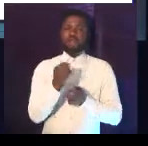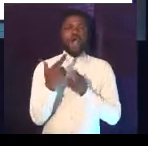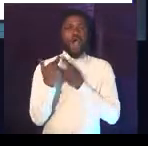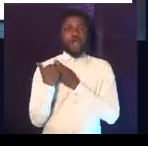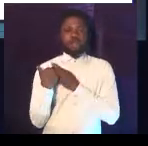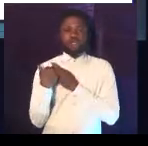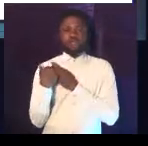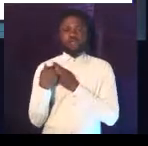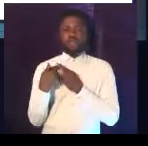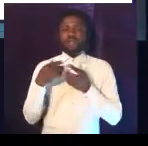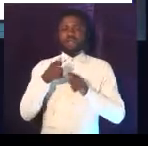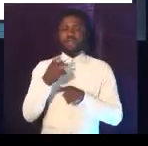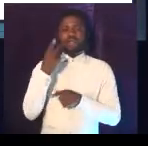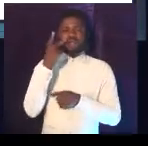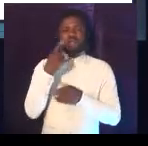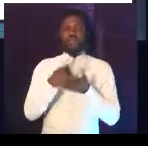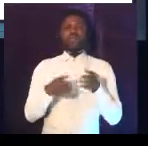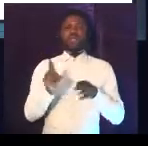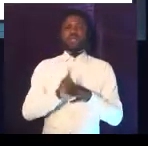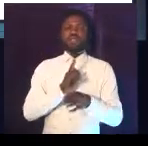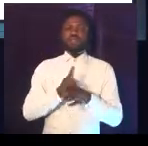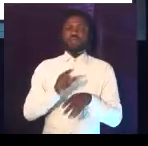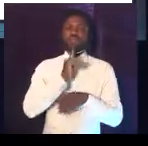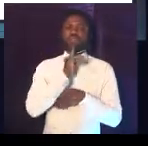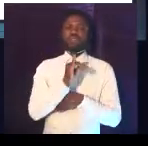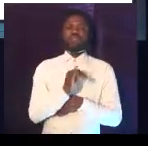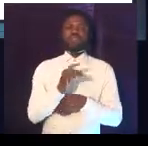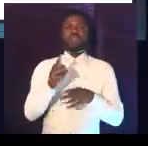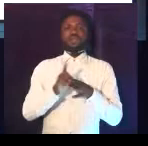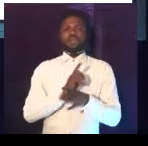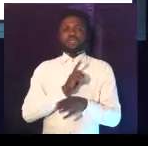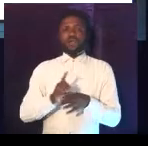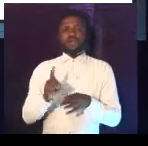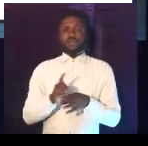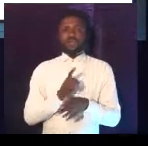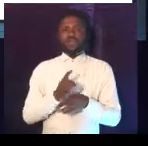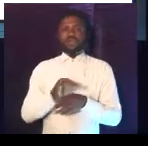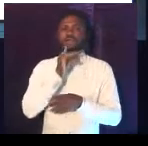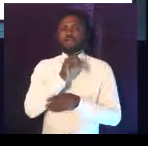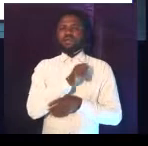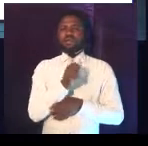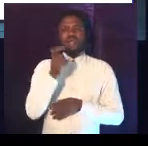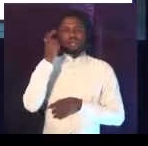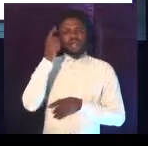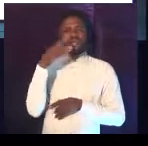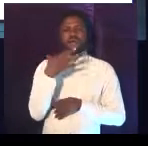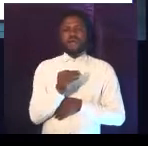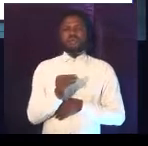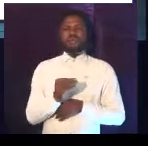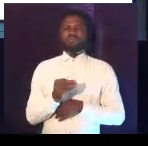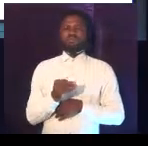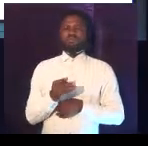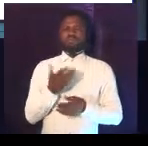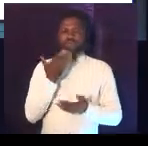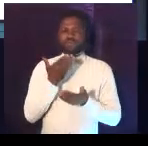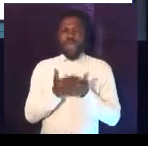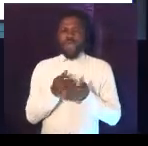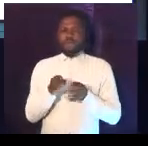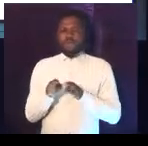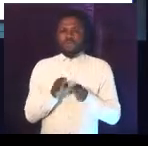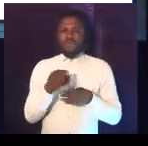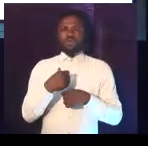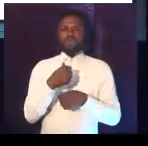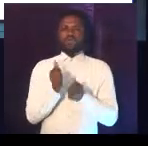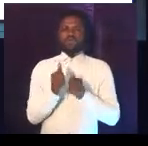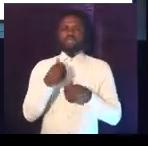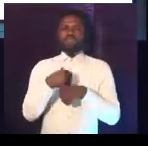mean by the obligations. Now let's check what duty is. Duty is a sense of